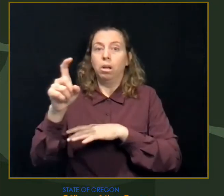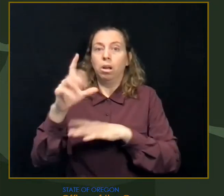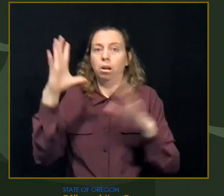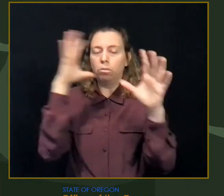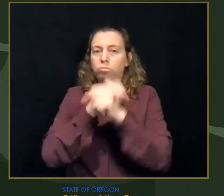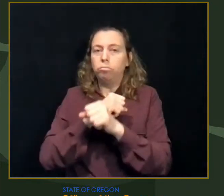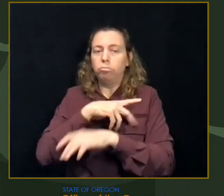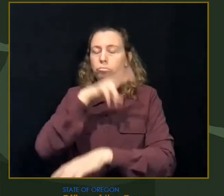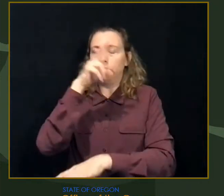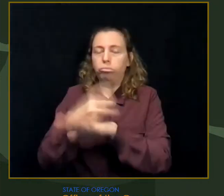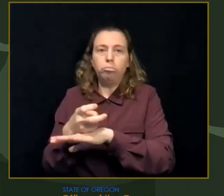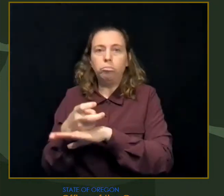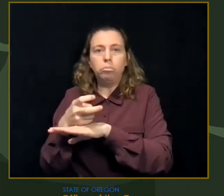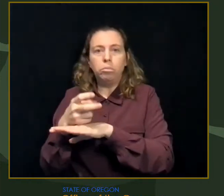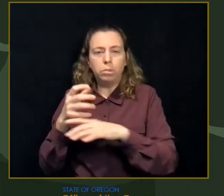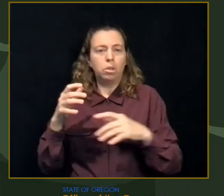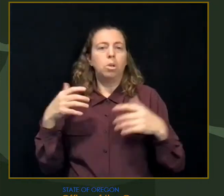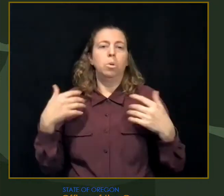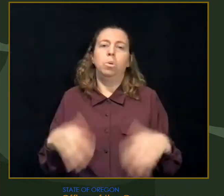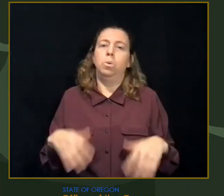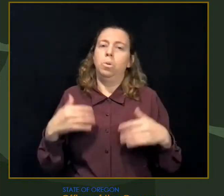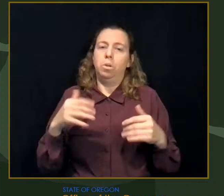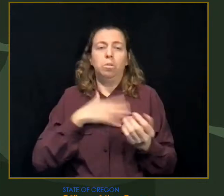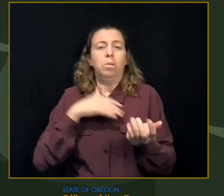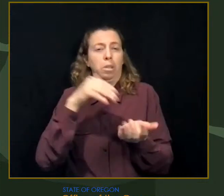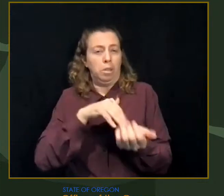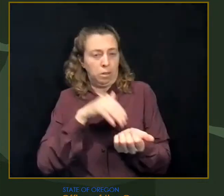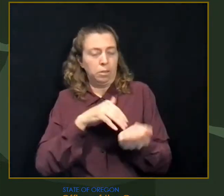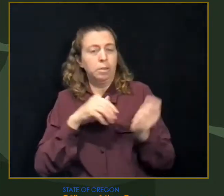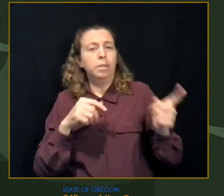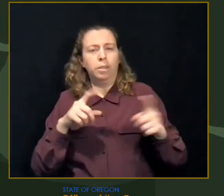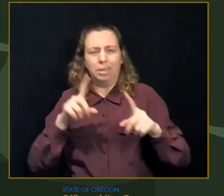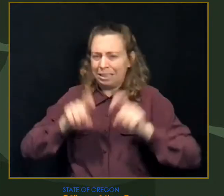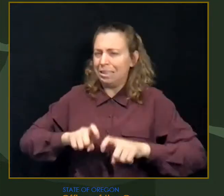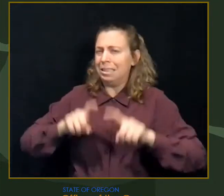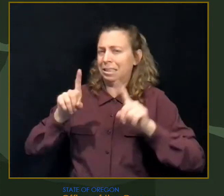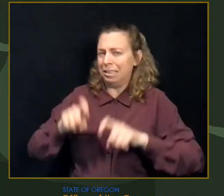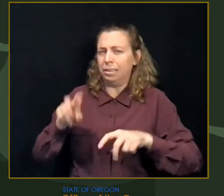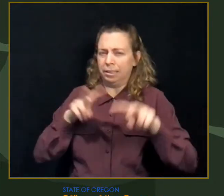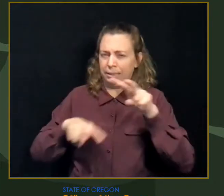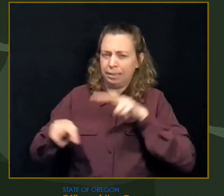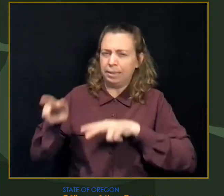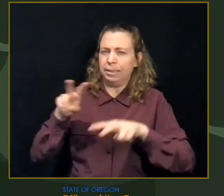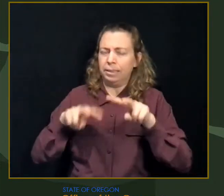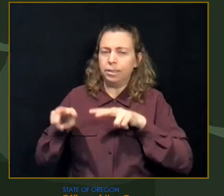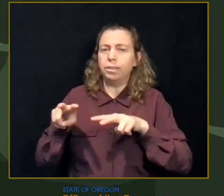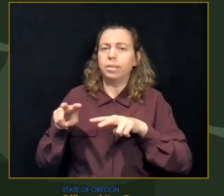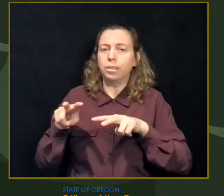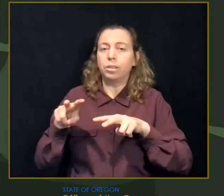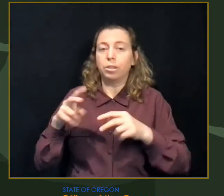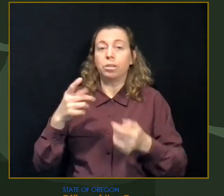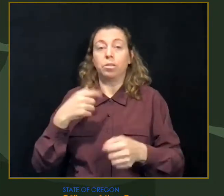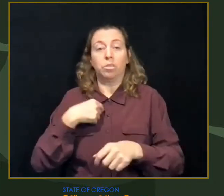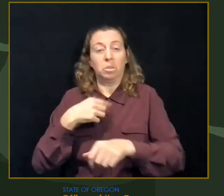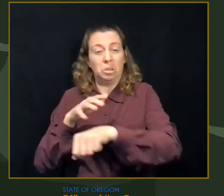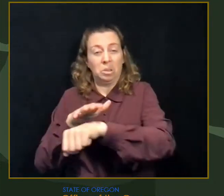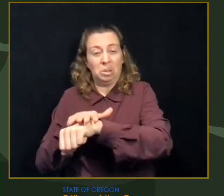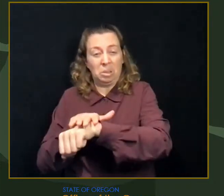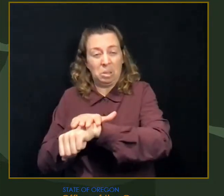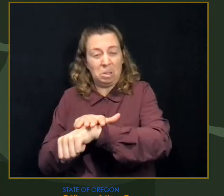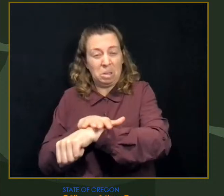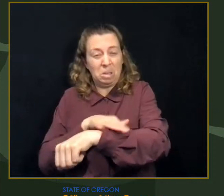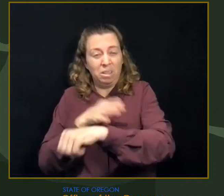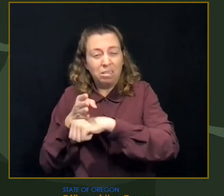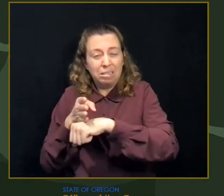doctors tried to figure out what was wrong with me. Even though I'm slowly getting better and getting back to a normal